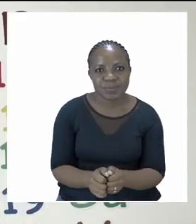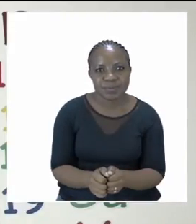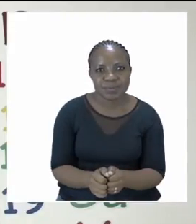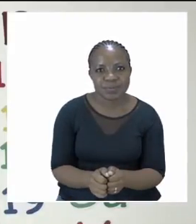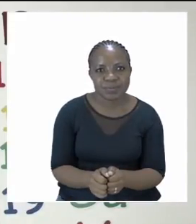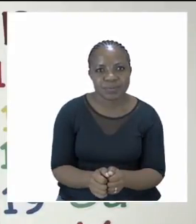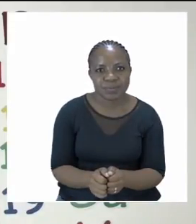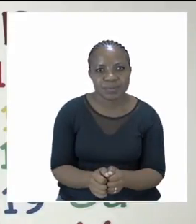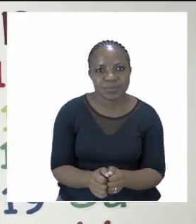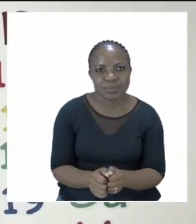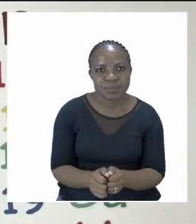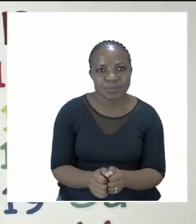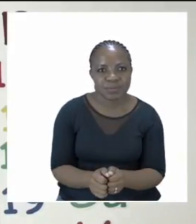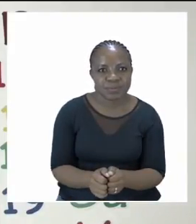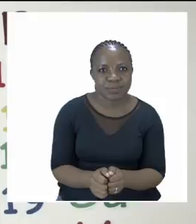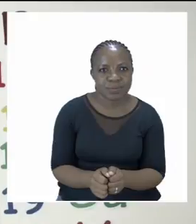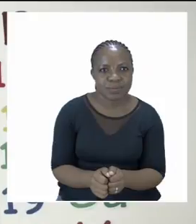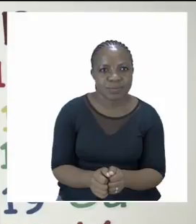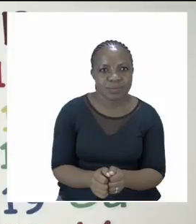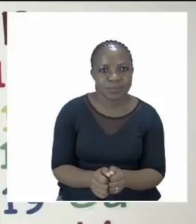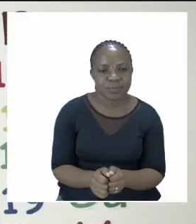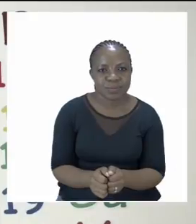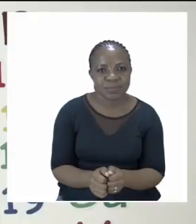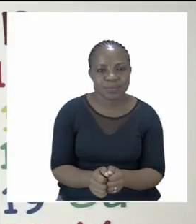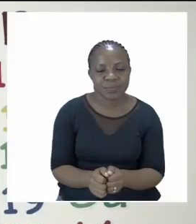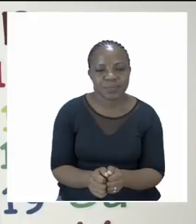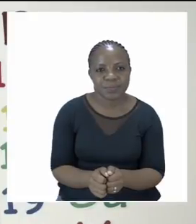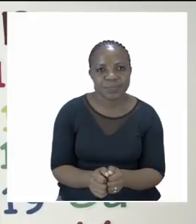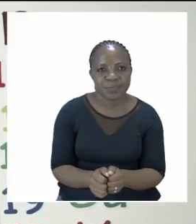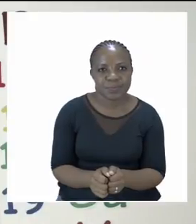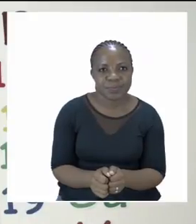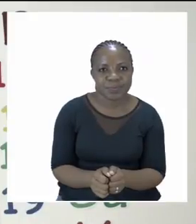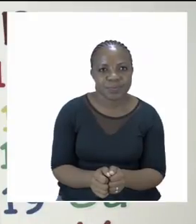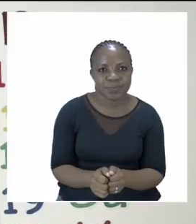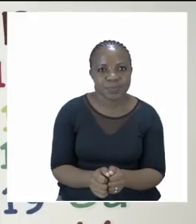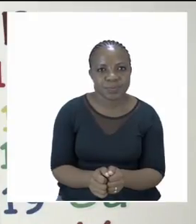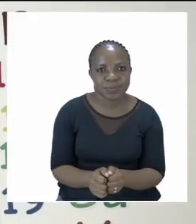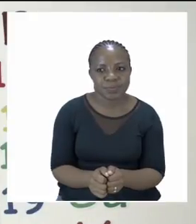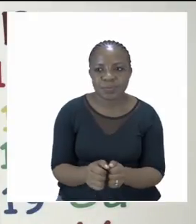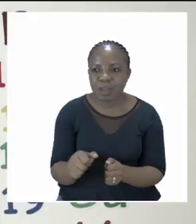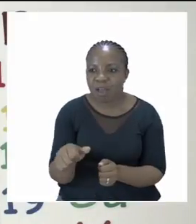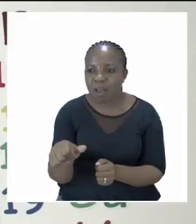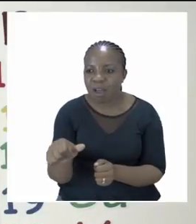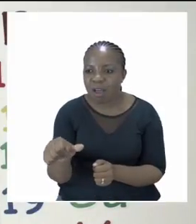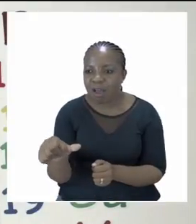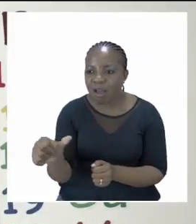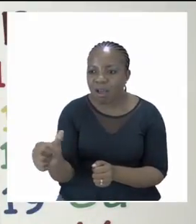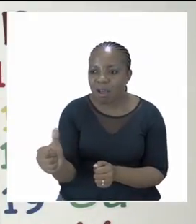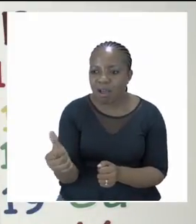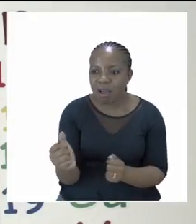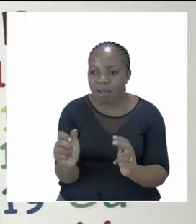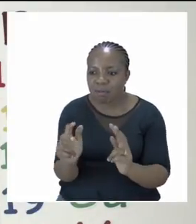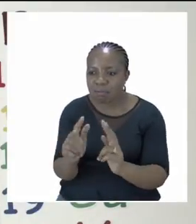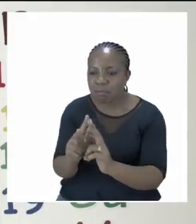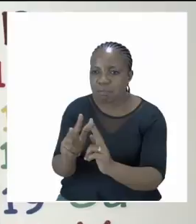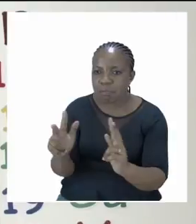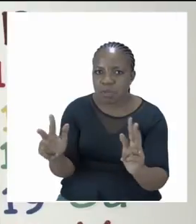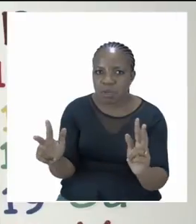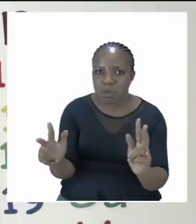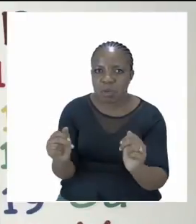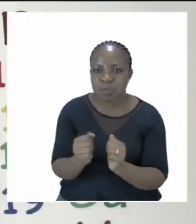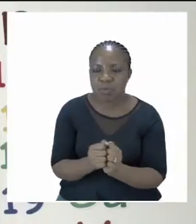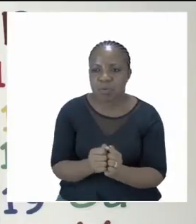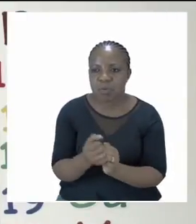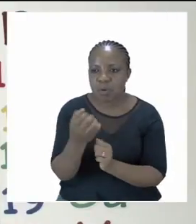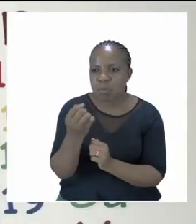are pointing to other people. And if there are more than one, in this case we have 1,